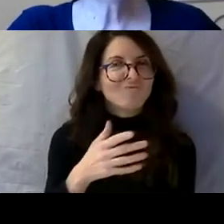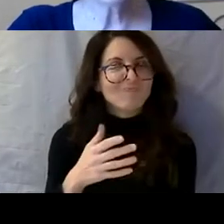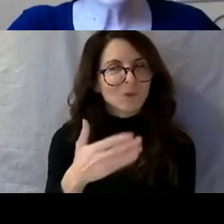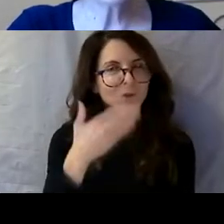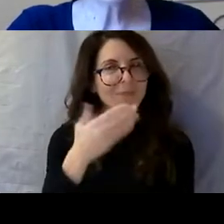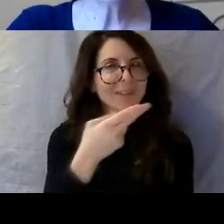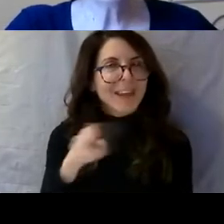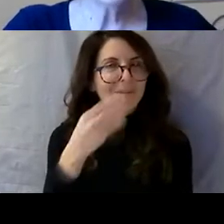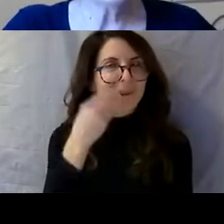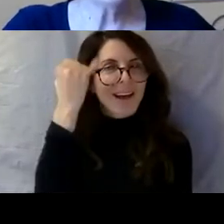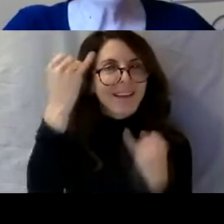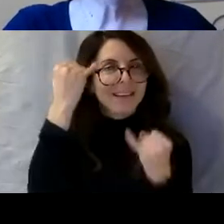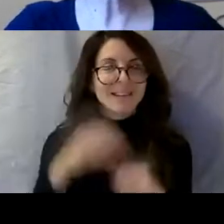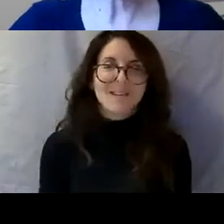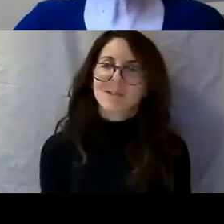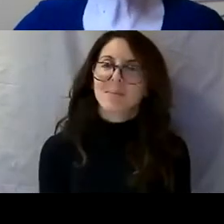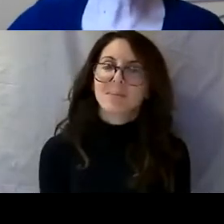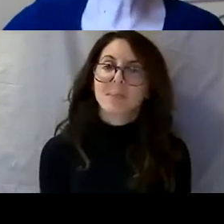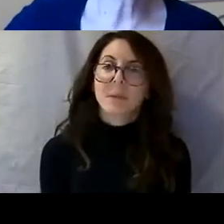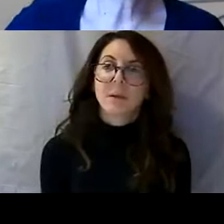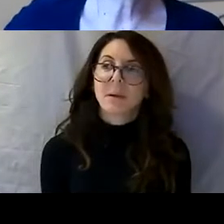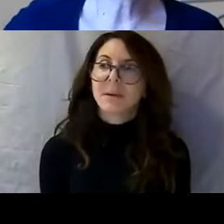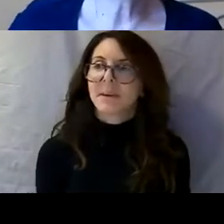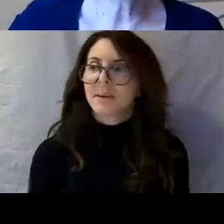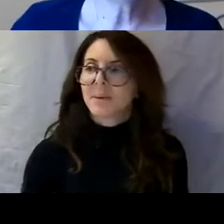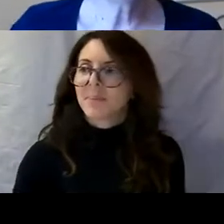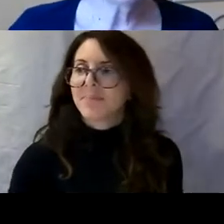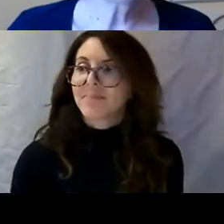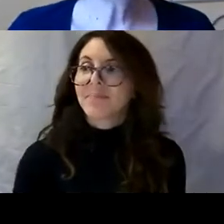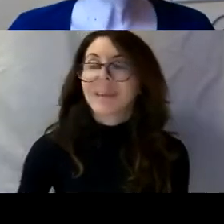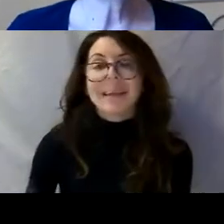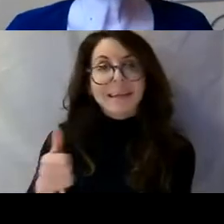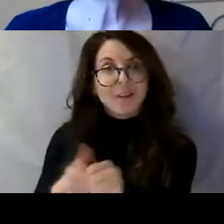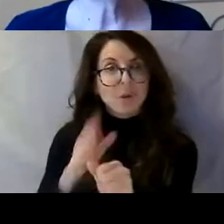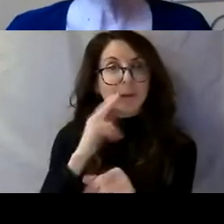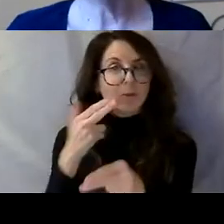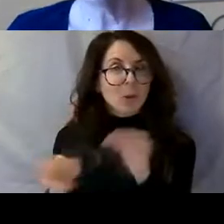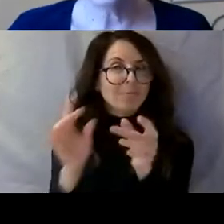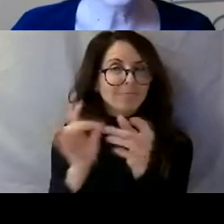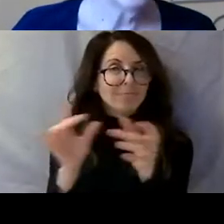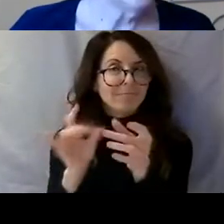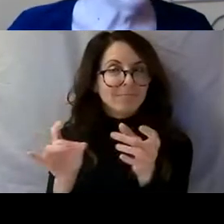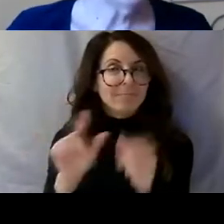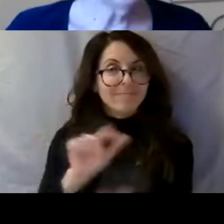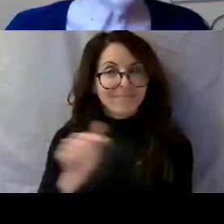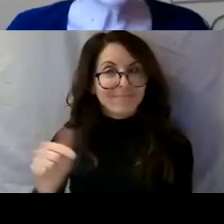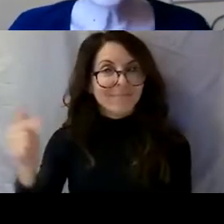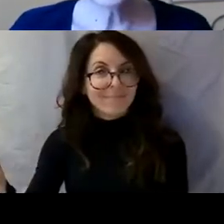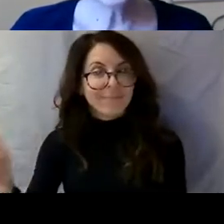going to start. Each panelist is going to speak for a short period of time, and then we're going to open